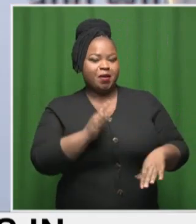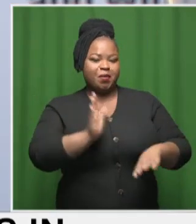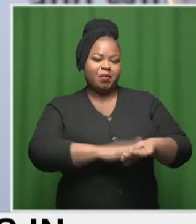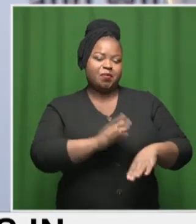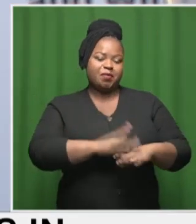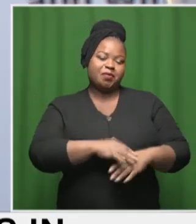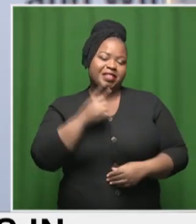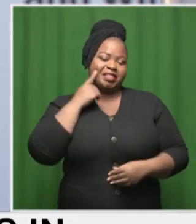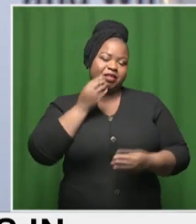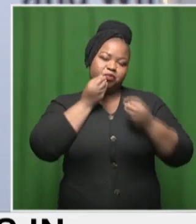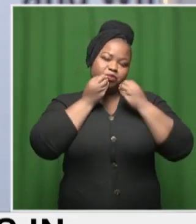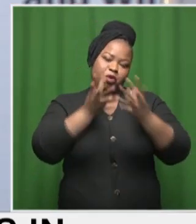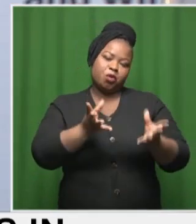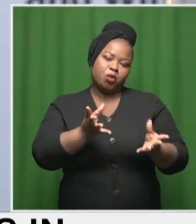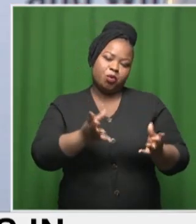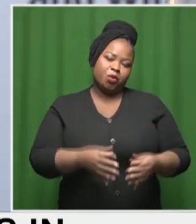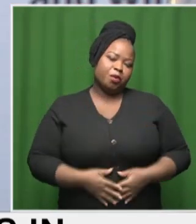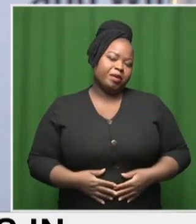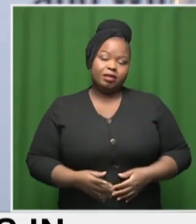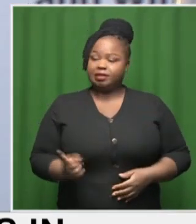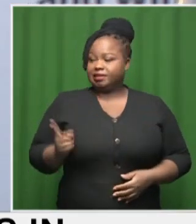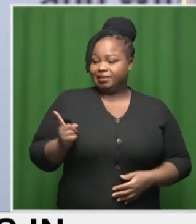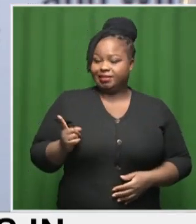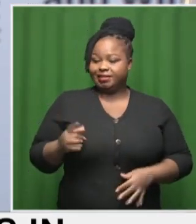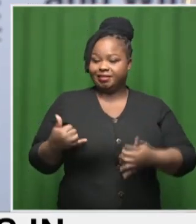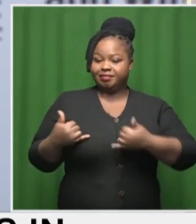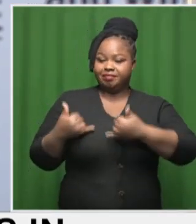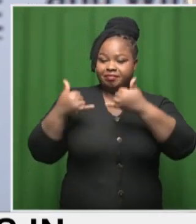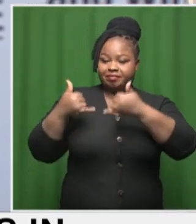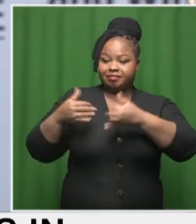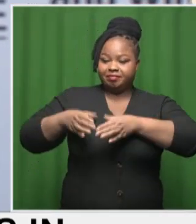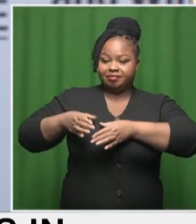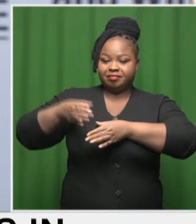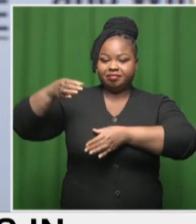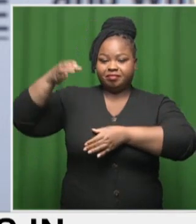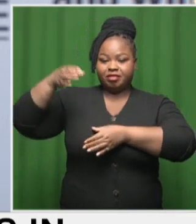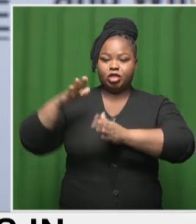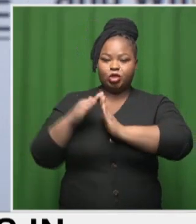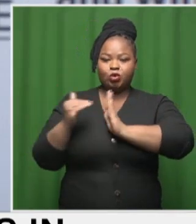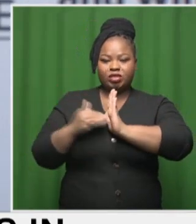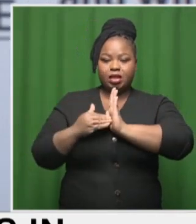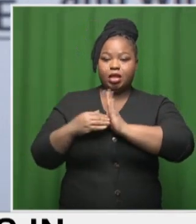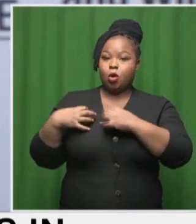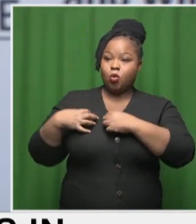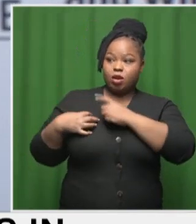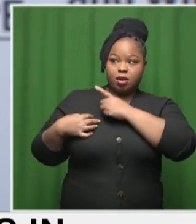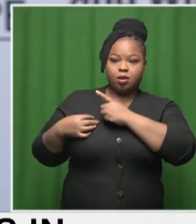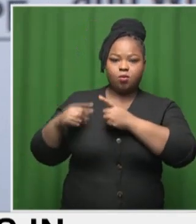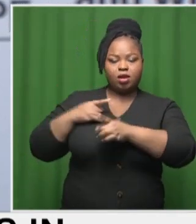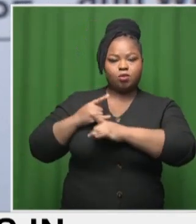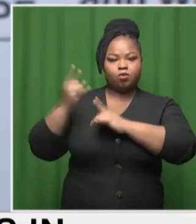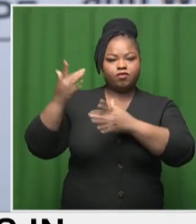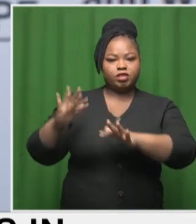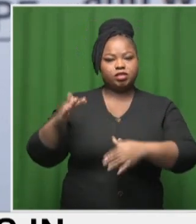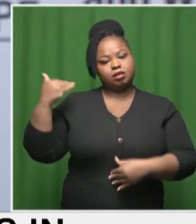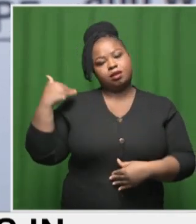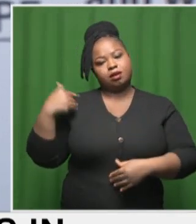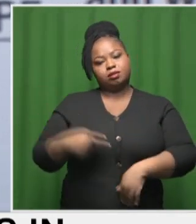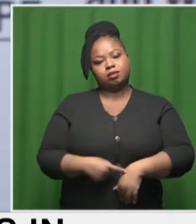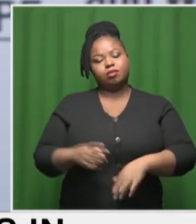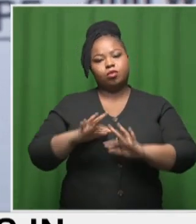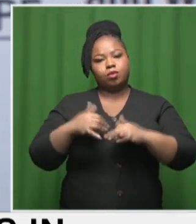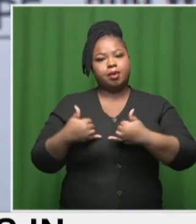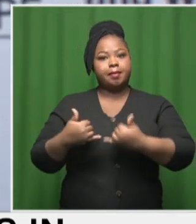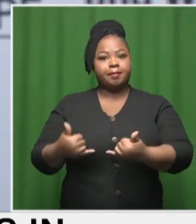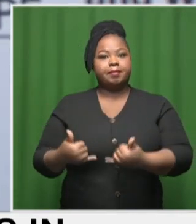be absolutely incredible. So this trophy, as we say, owned by New Zealand because they won it when they played in the World Cup last time. That was where South